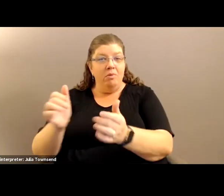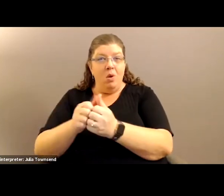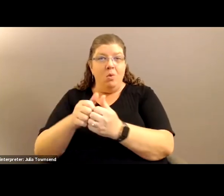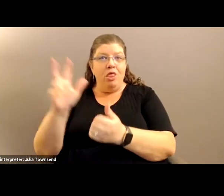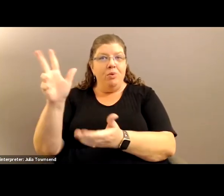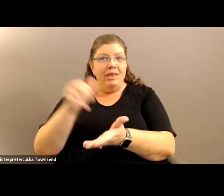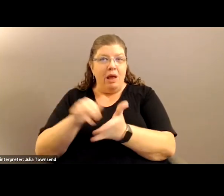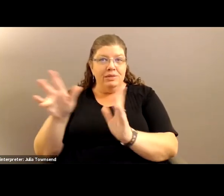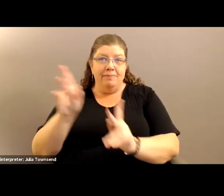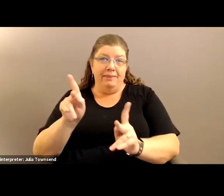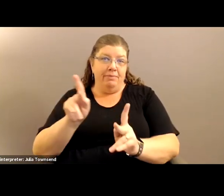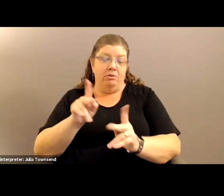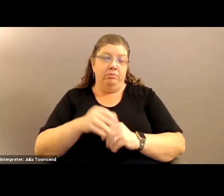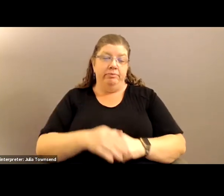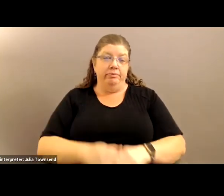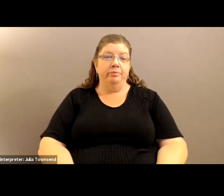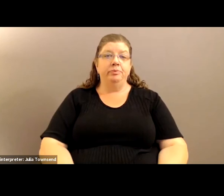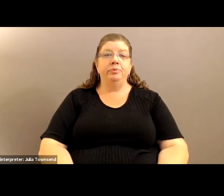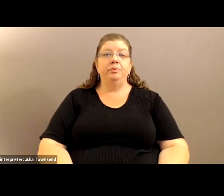000 people